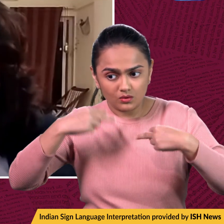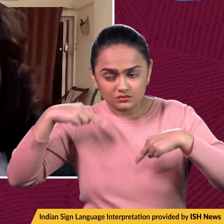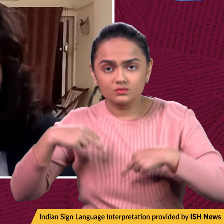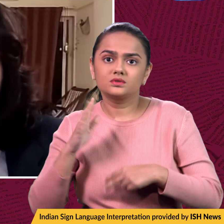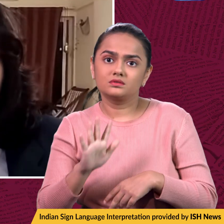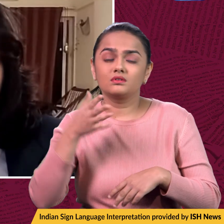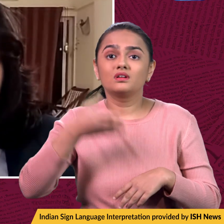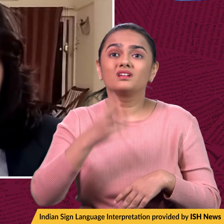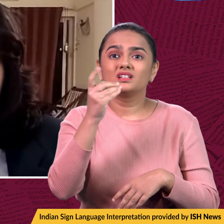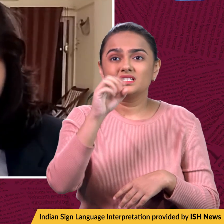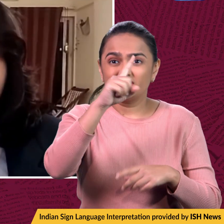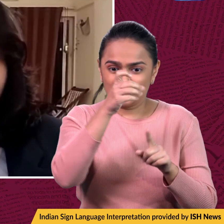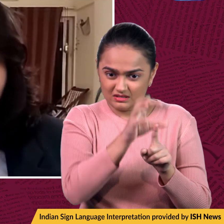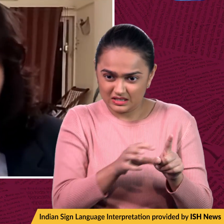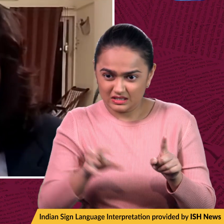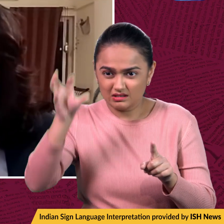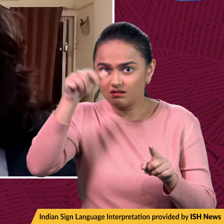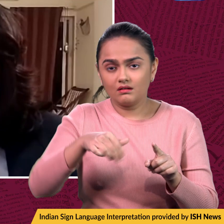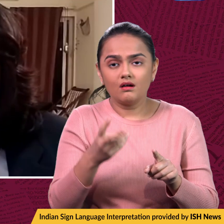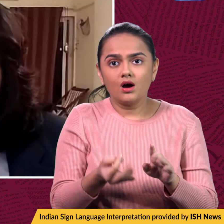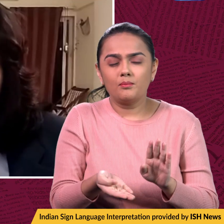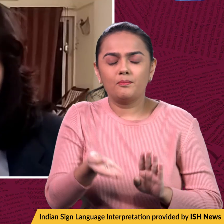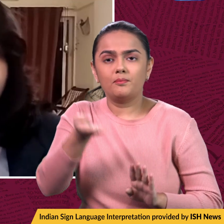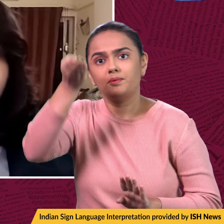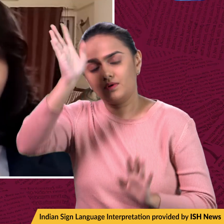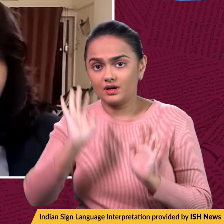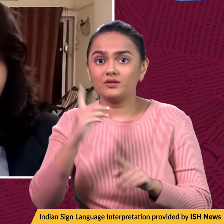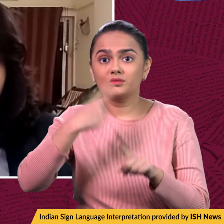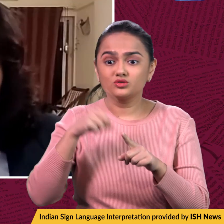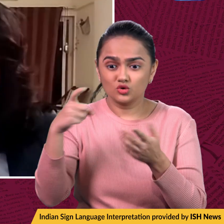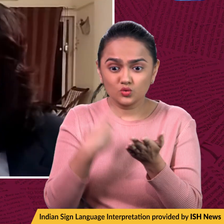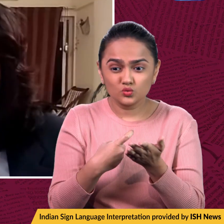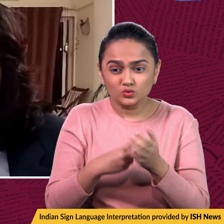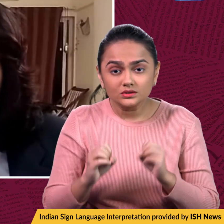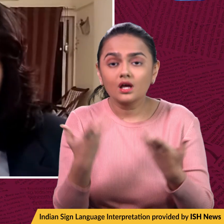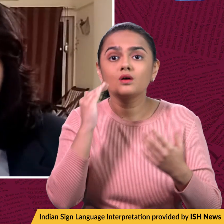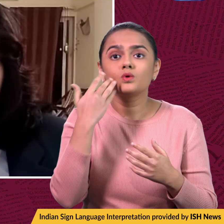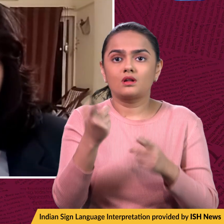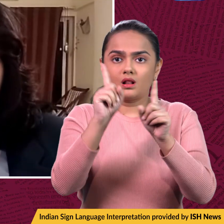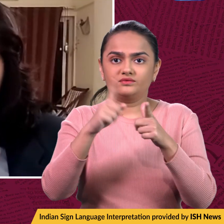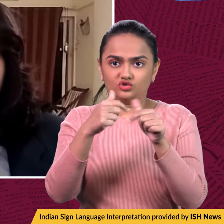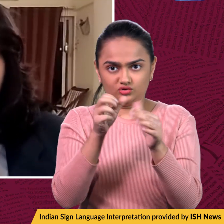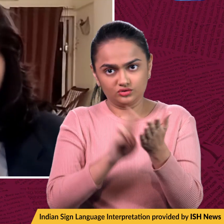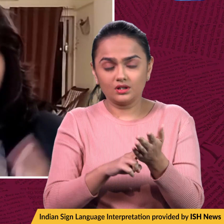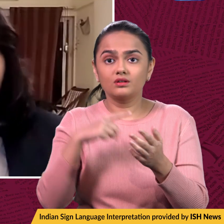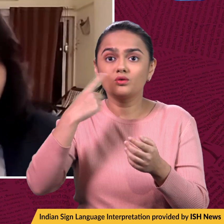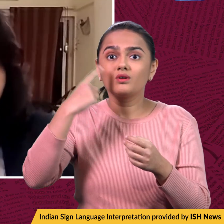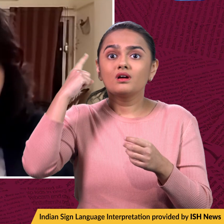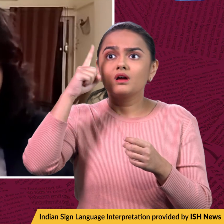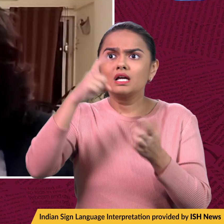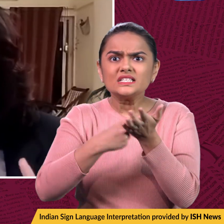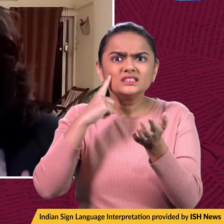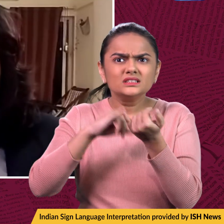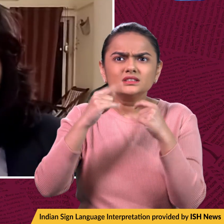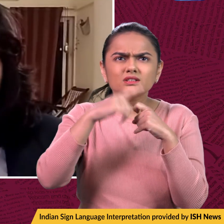now fall in the at-risk list drawn up. Also, the rules will be effective from Jan 11th. For flights from